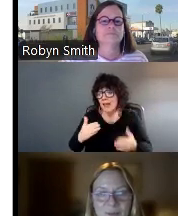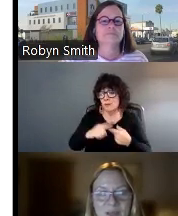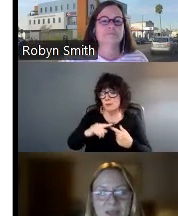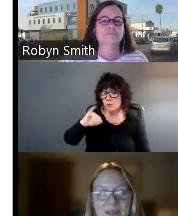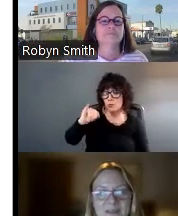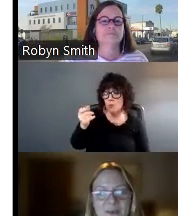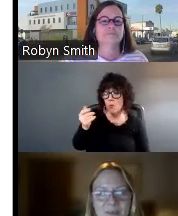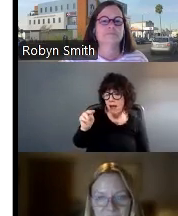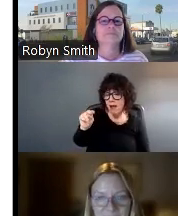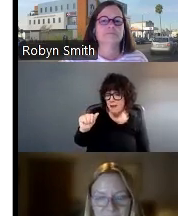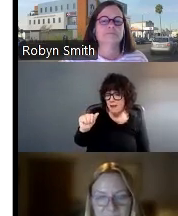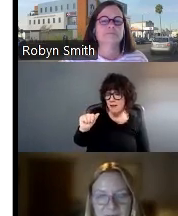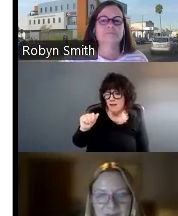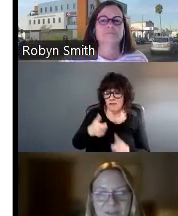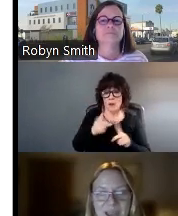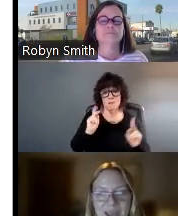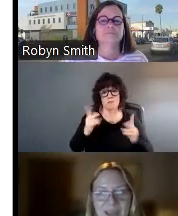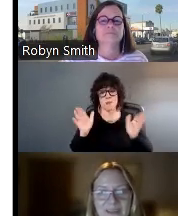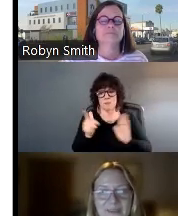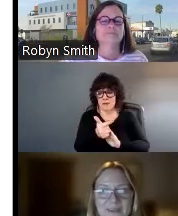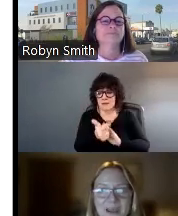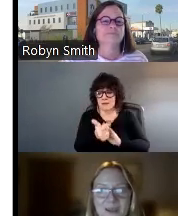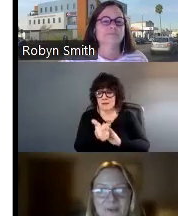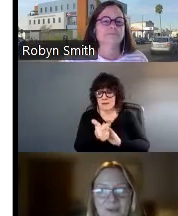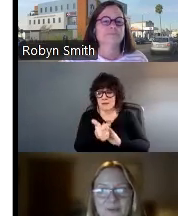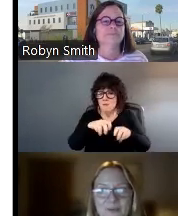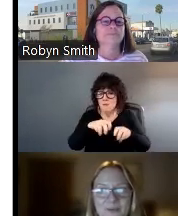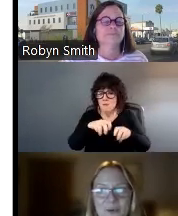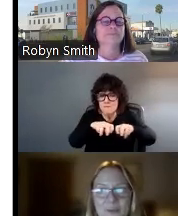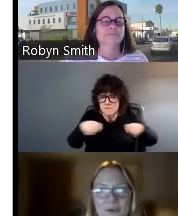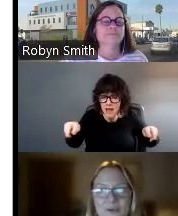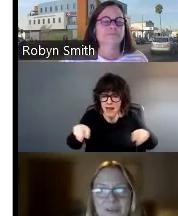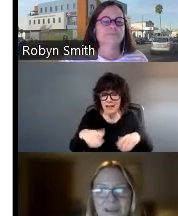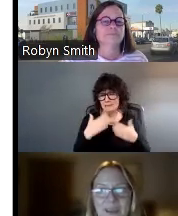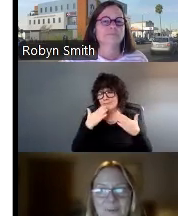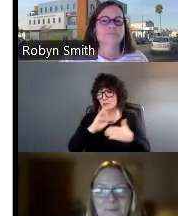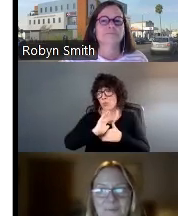accessible to all. So thank you very much, and I'm going to stop recording now.